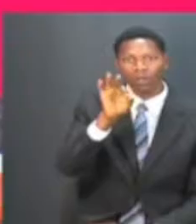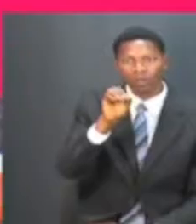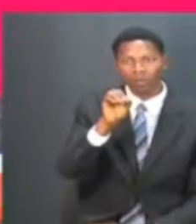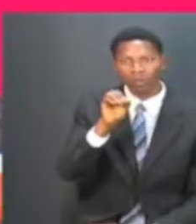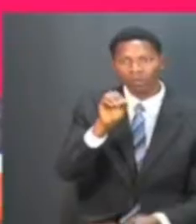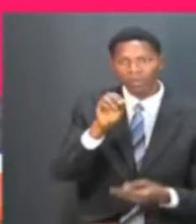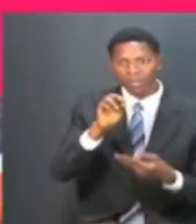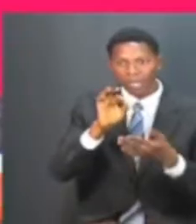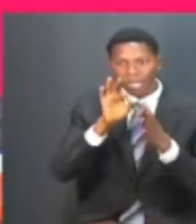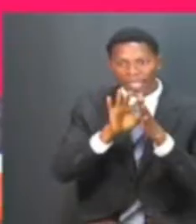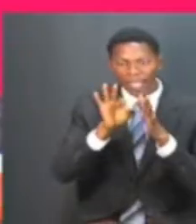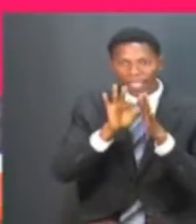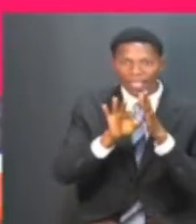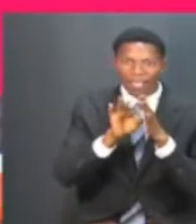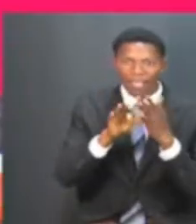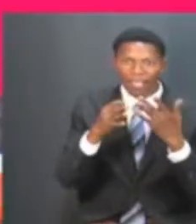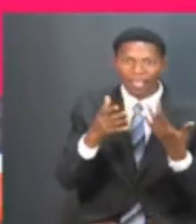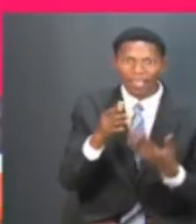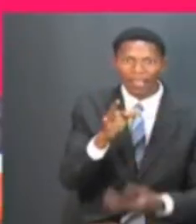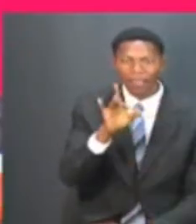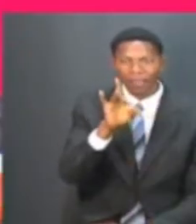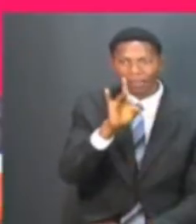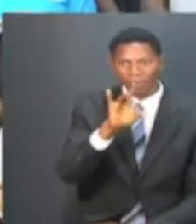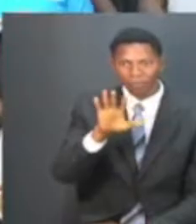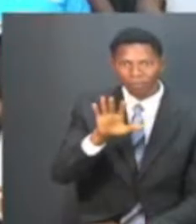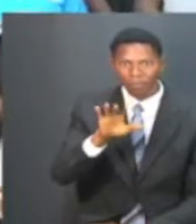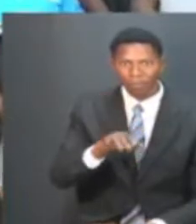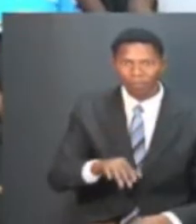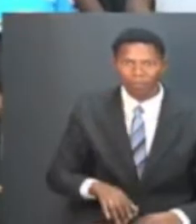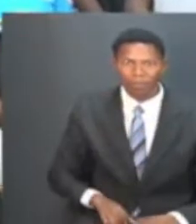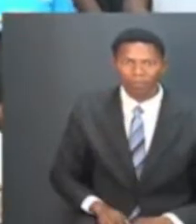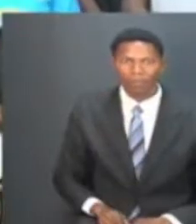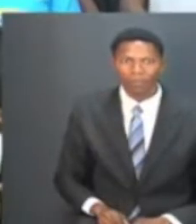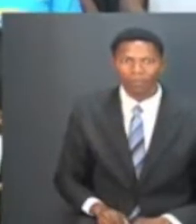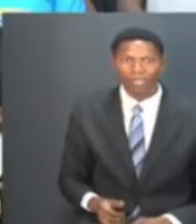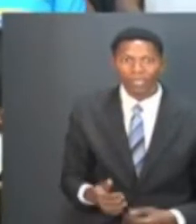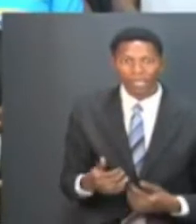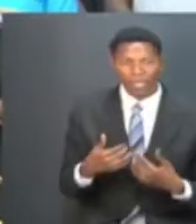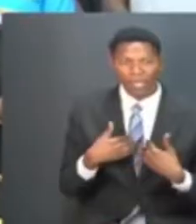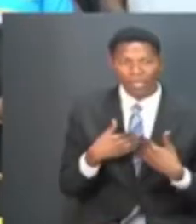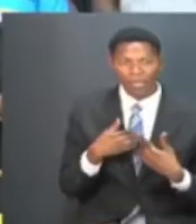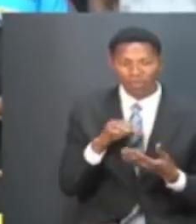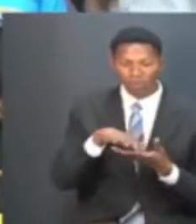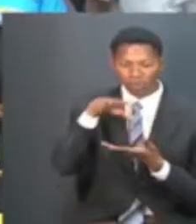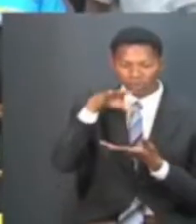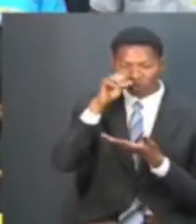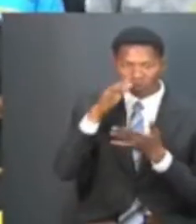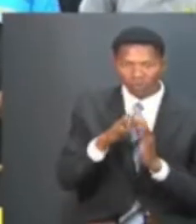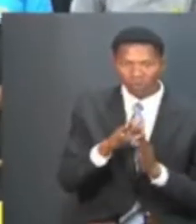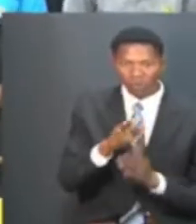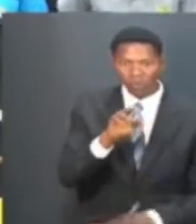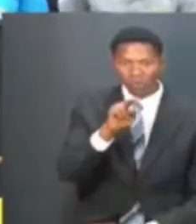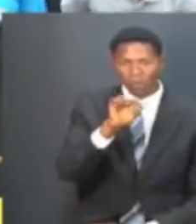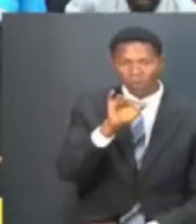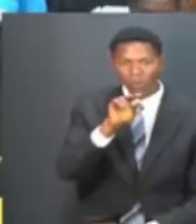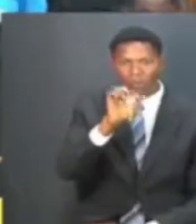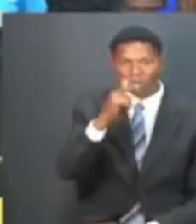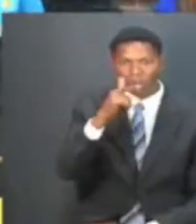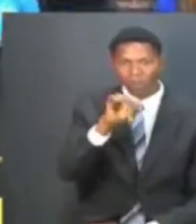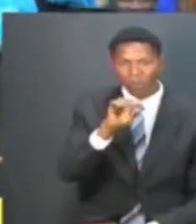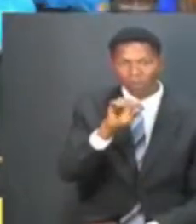85. We also have students from Ningo Senior High Technical School, led